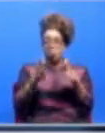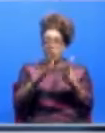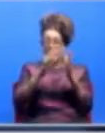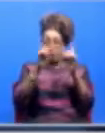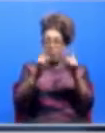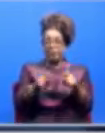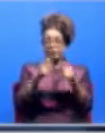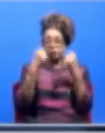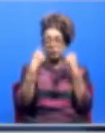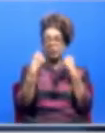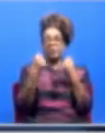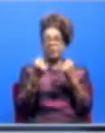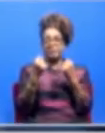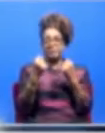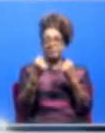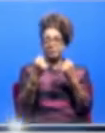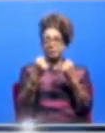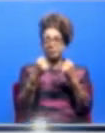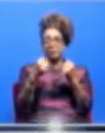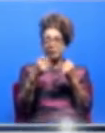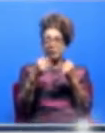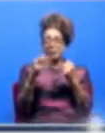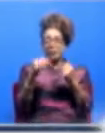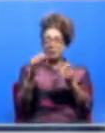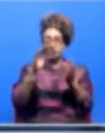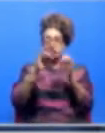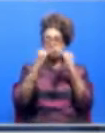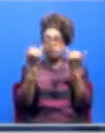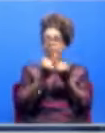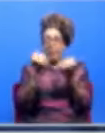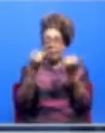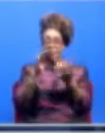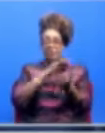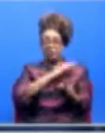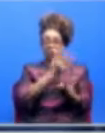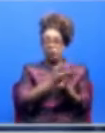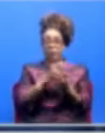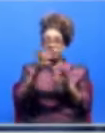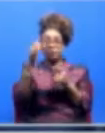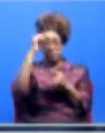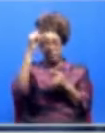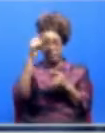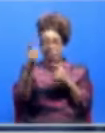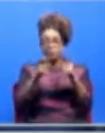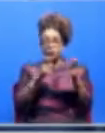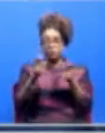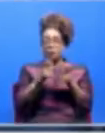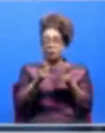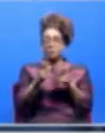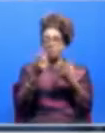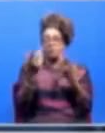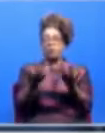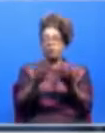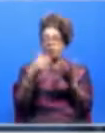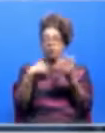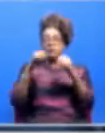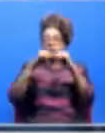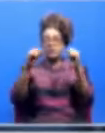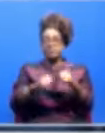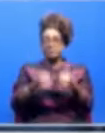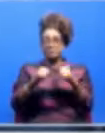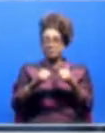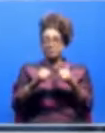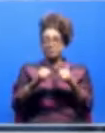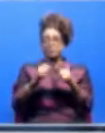in the way that we want to strengthen the institutional capacity, okay, our internal controls, our processes, our